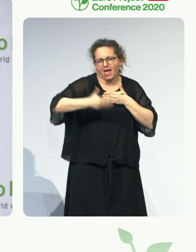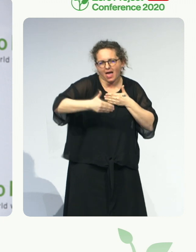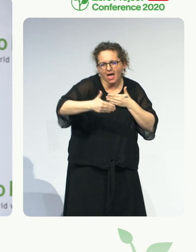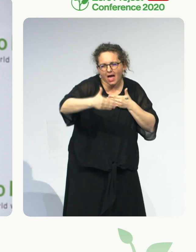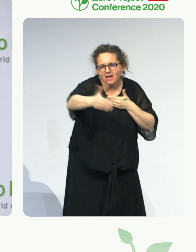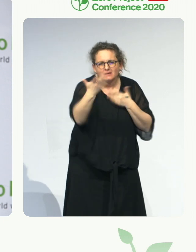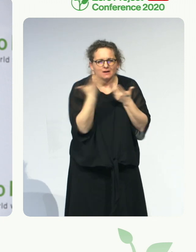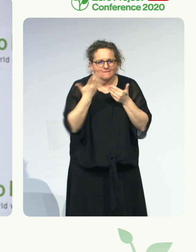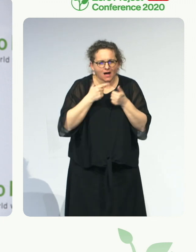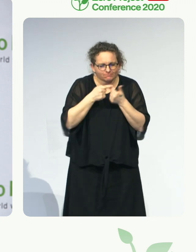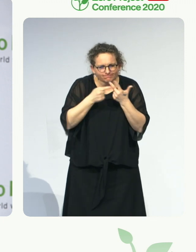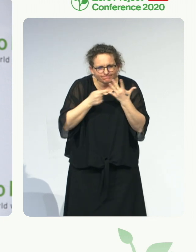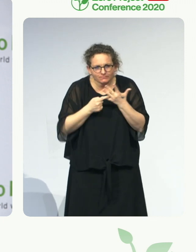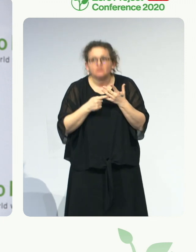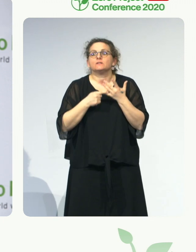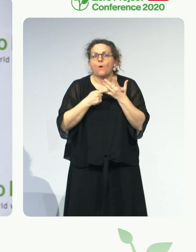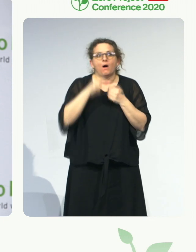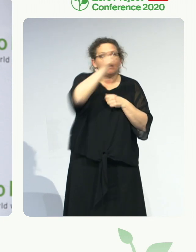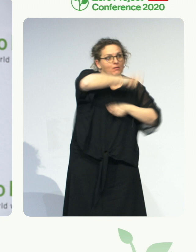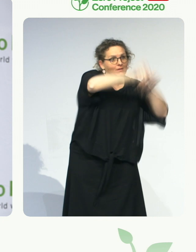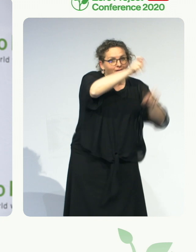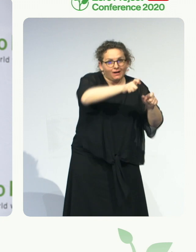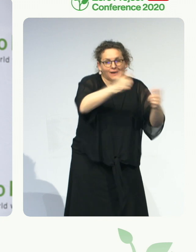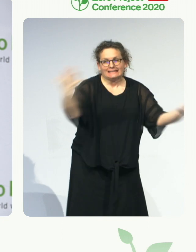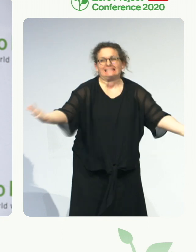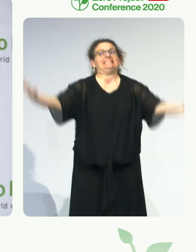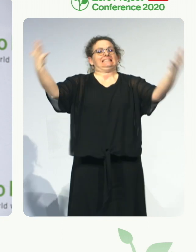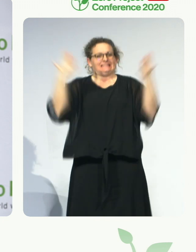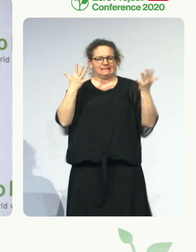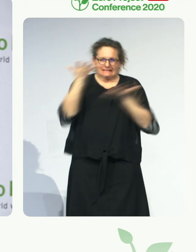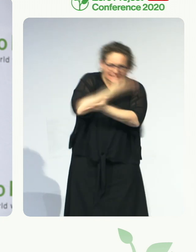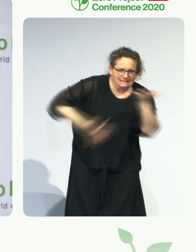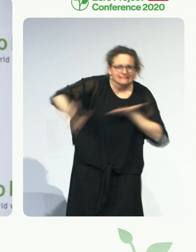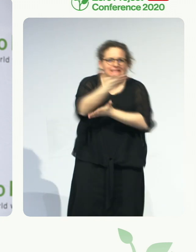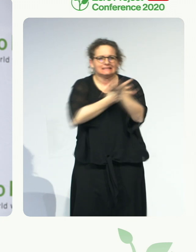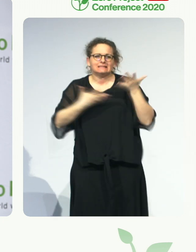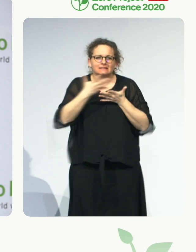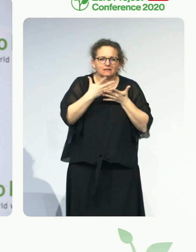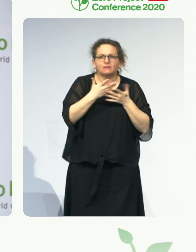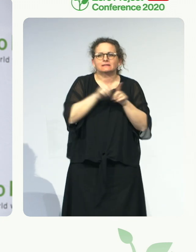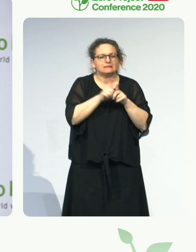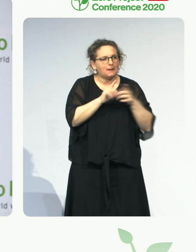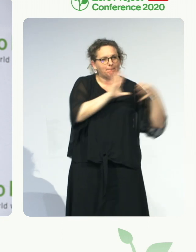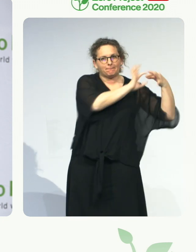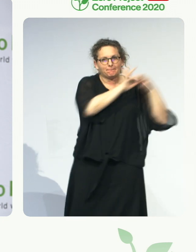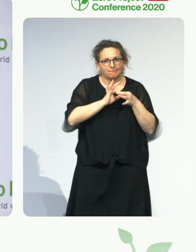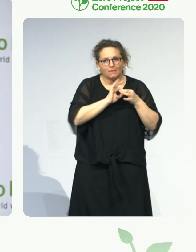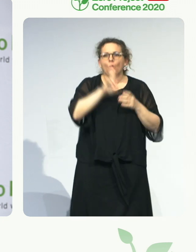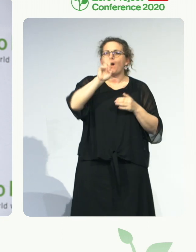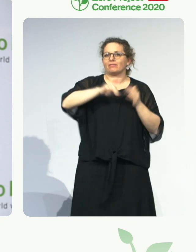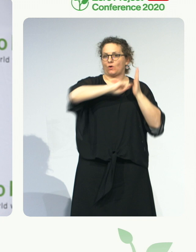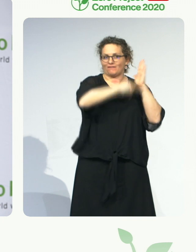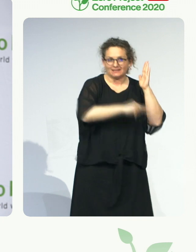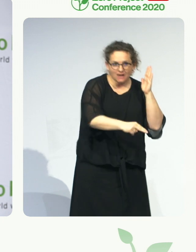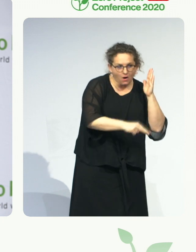stakeholders, and it will be a common strategy to implement the CRPD in Austria. As for the theme of the